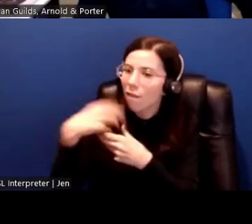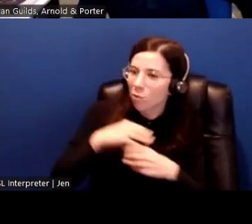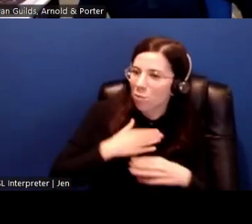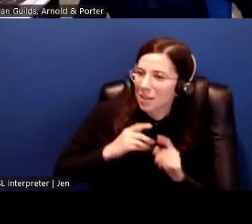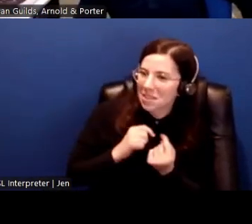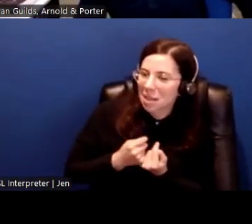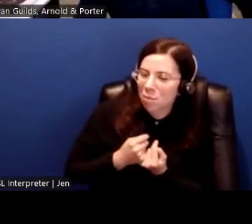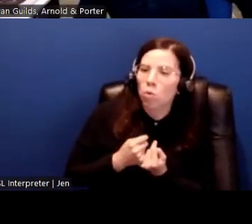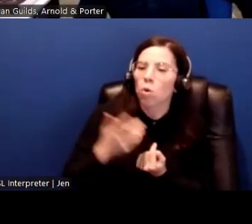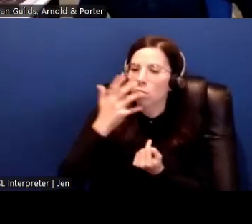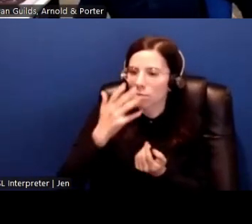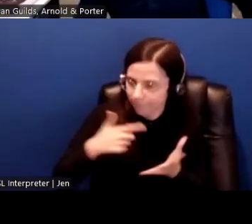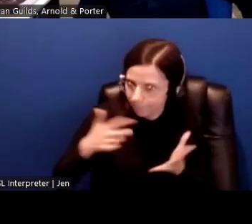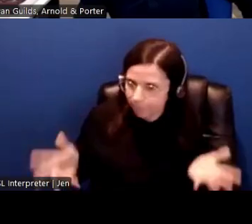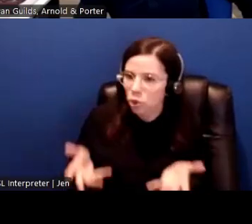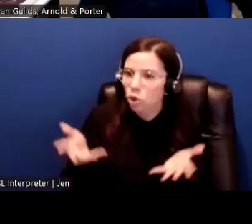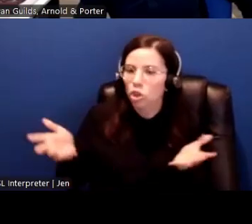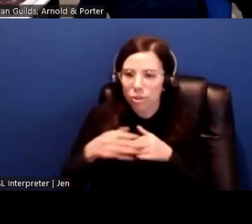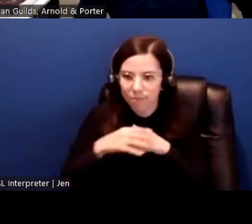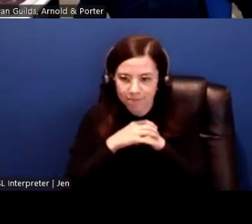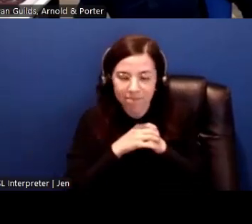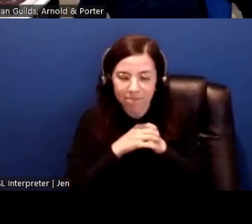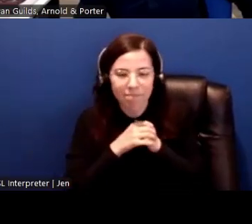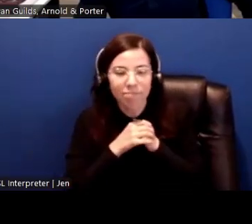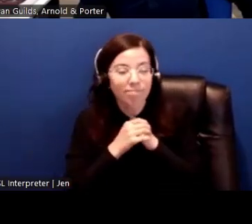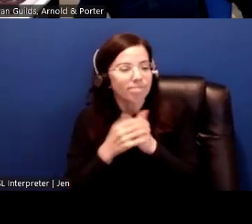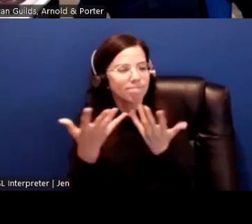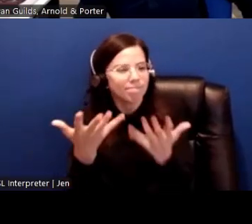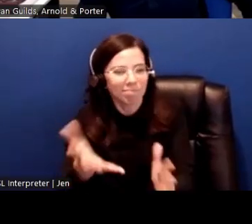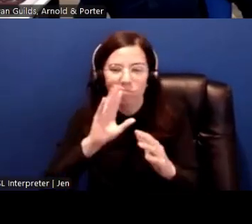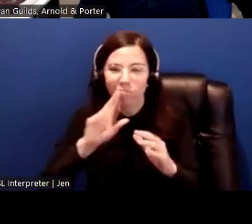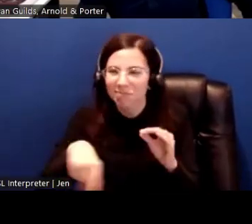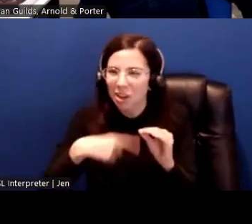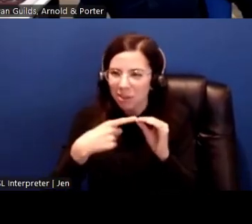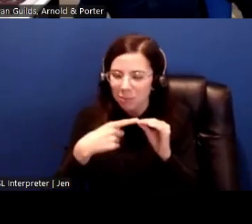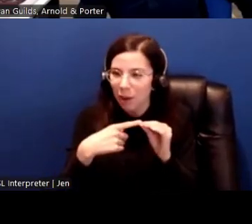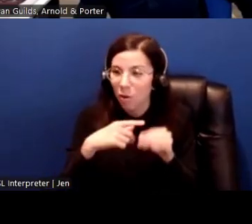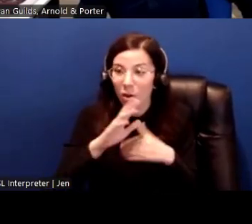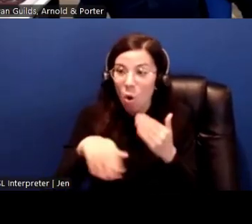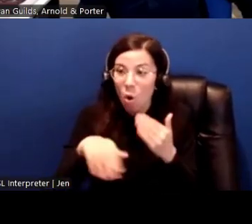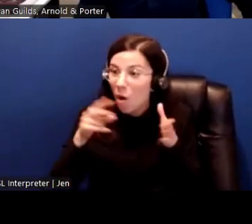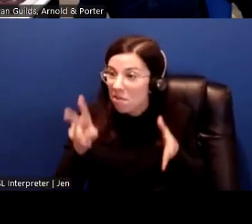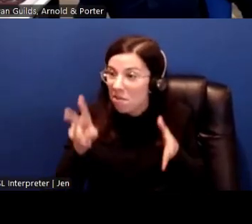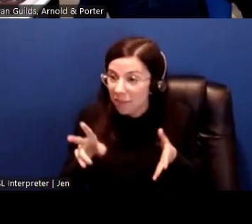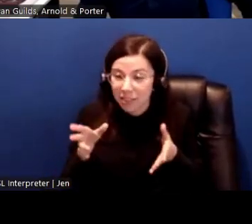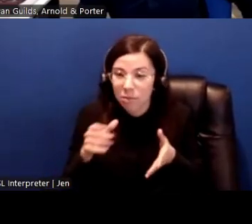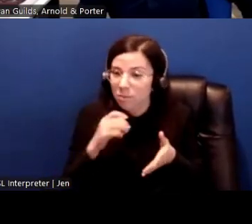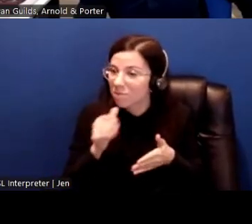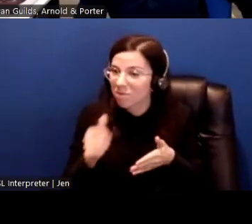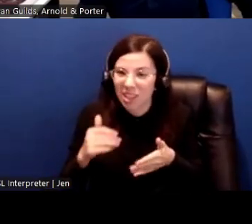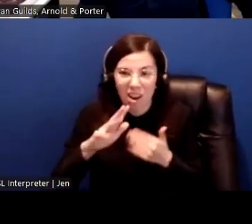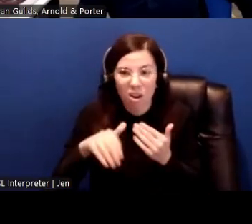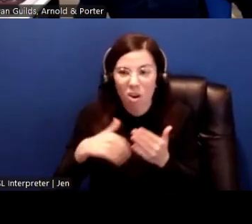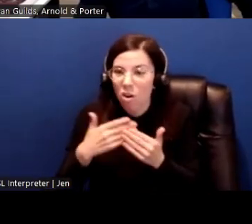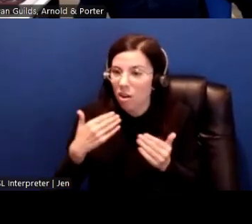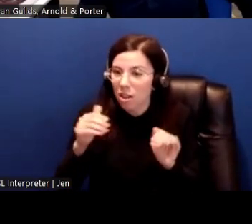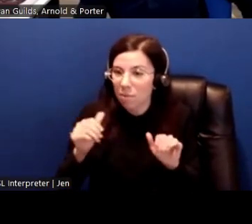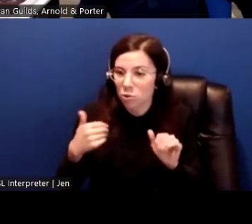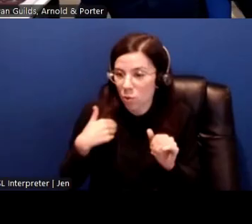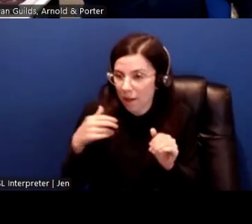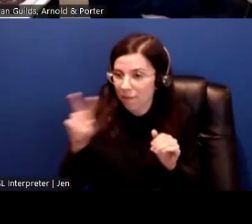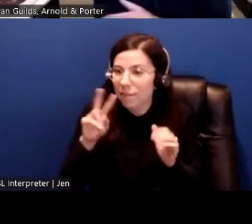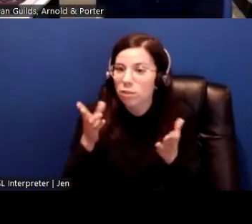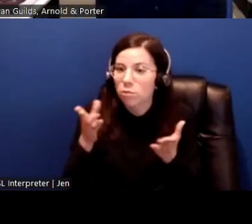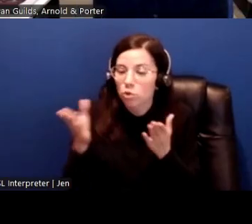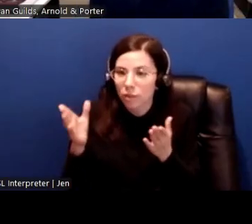is definitely something that I would encourage. Now, as we discussed, not every victim is entitled to victim services, at least